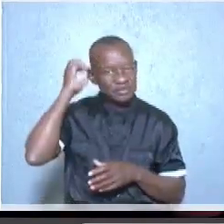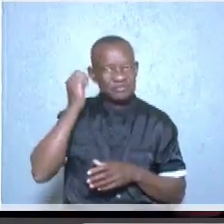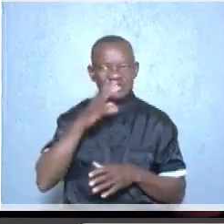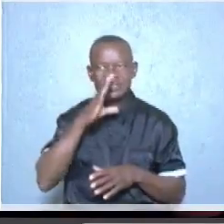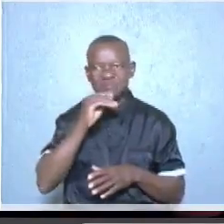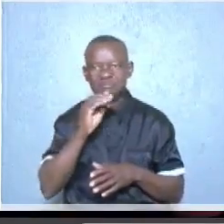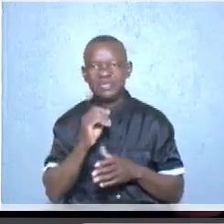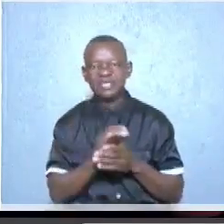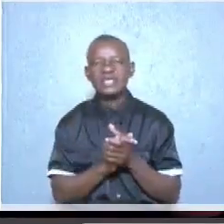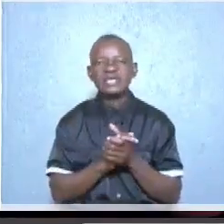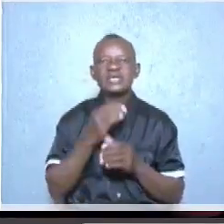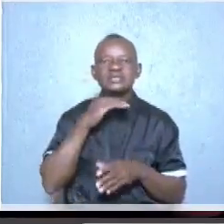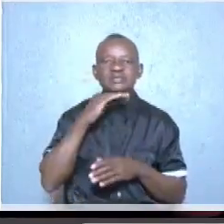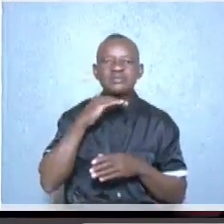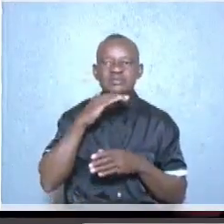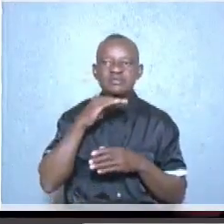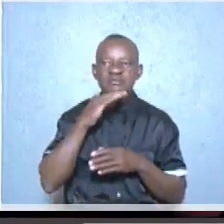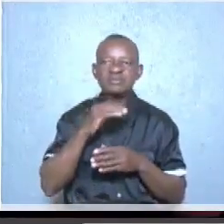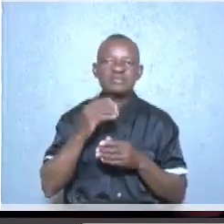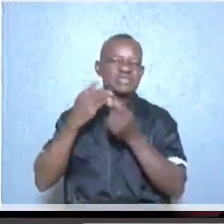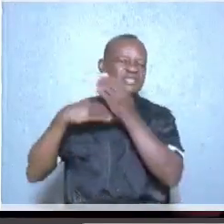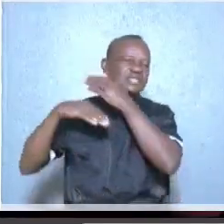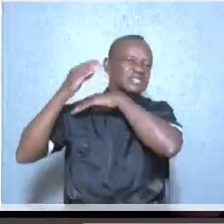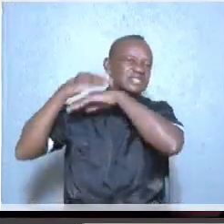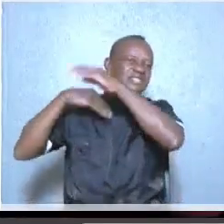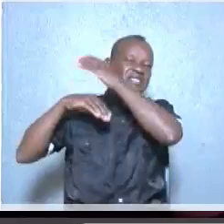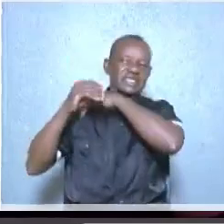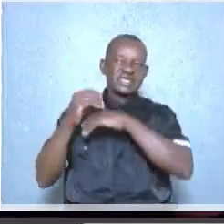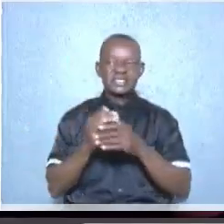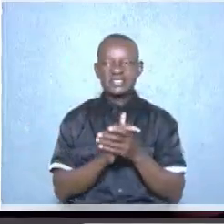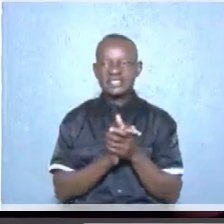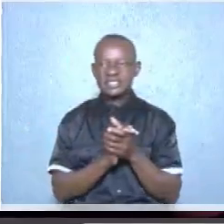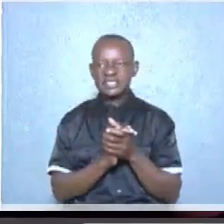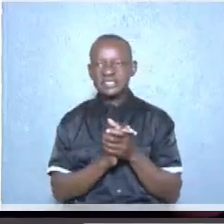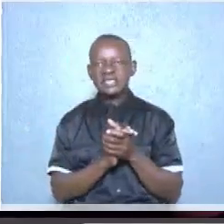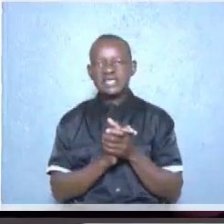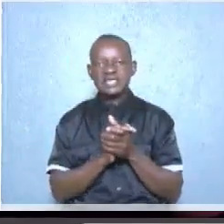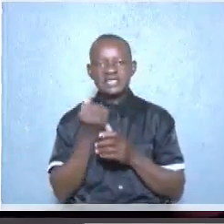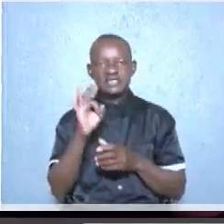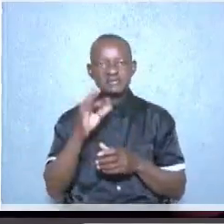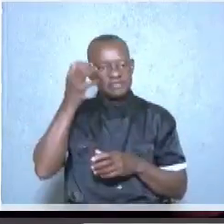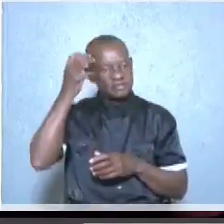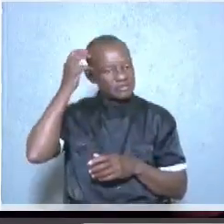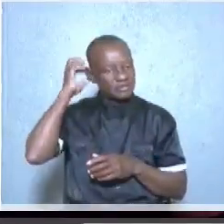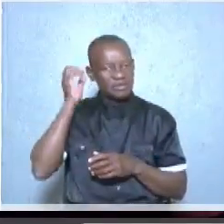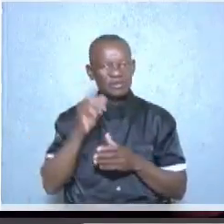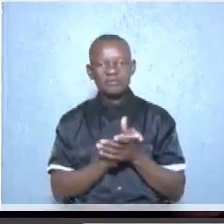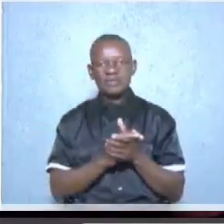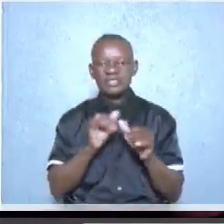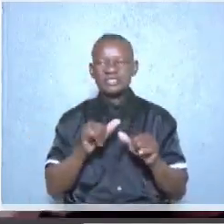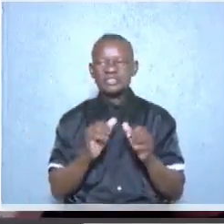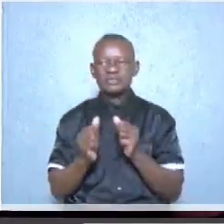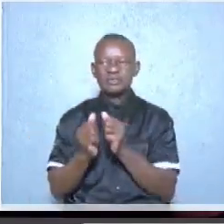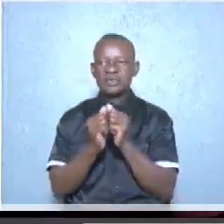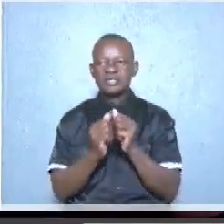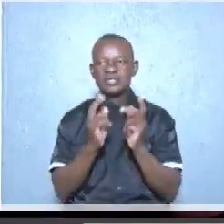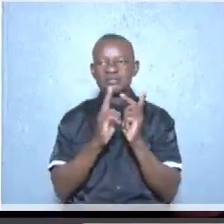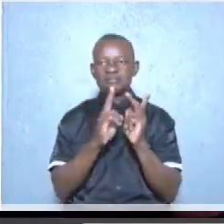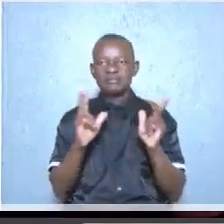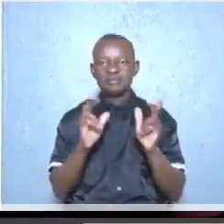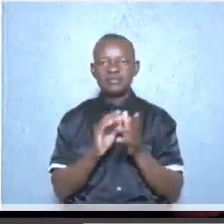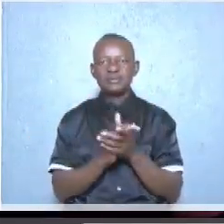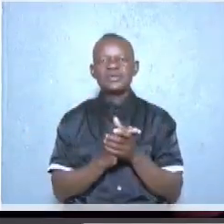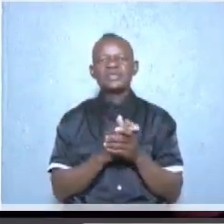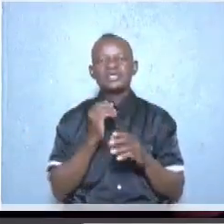like when he was sharing moments with people, like he was sharing with us moments with Robert Mugabe